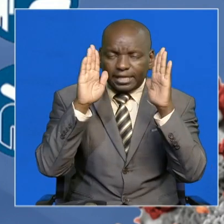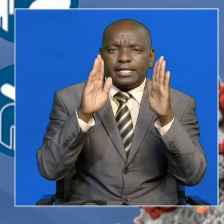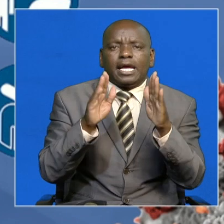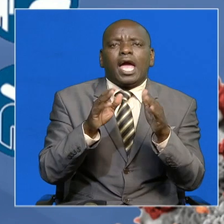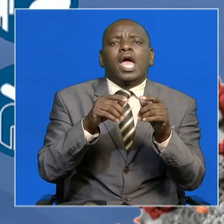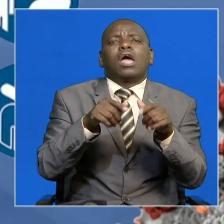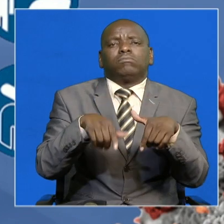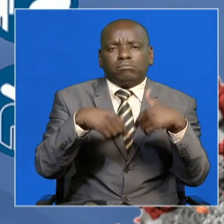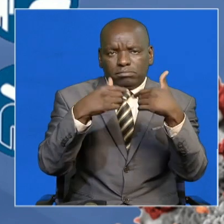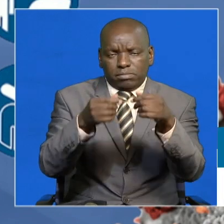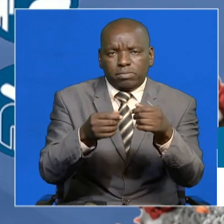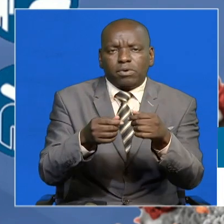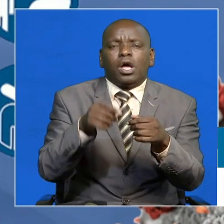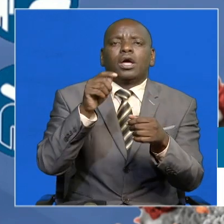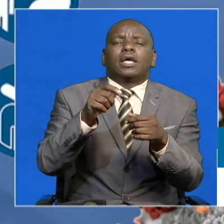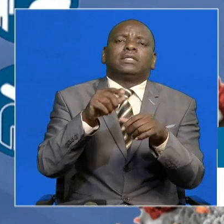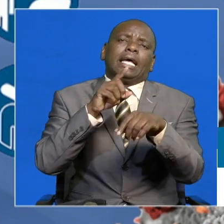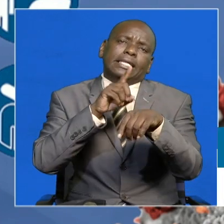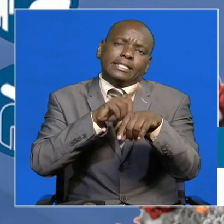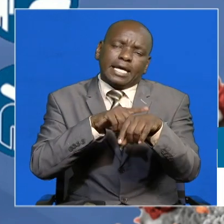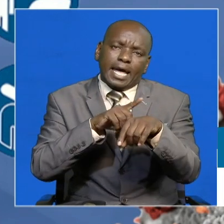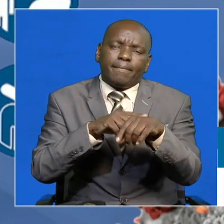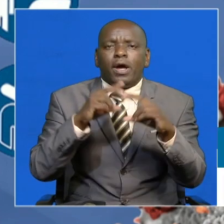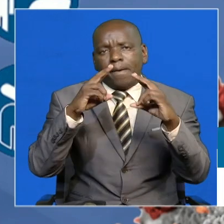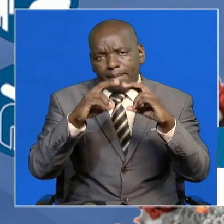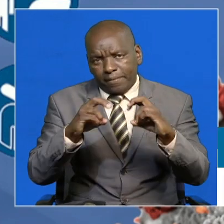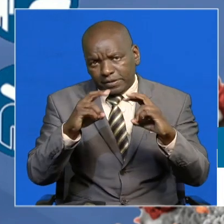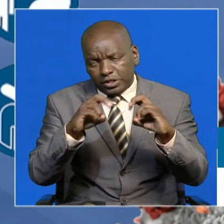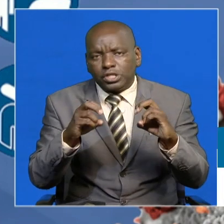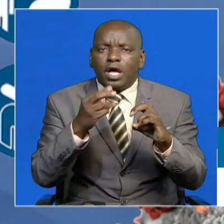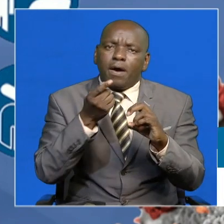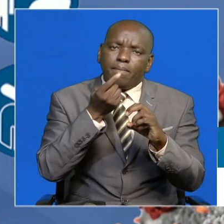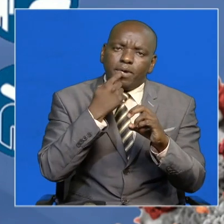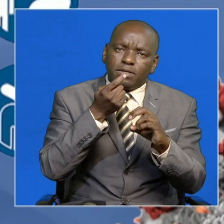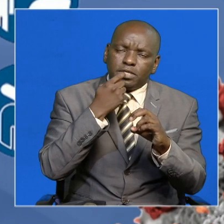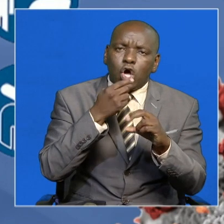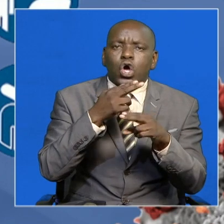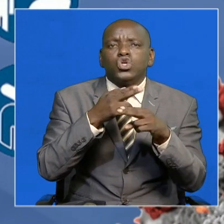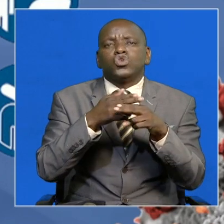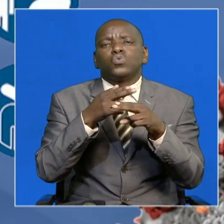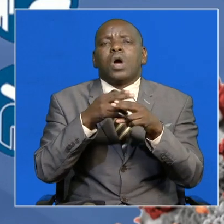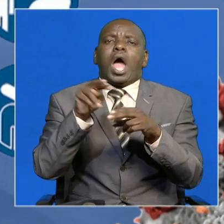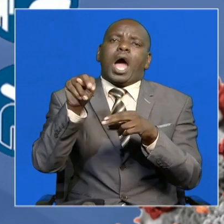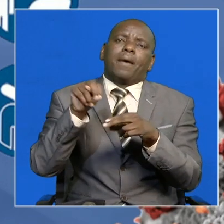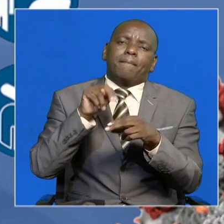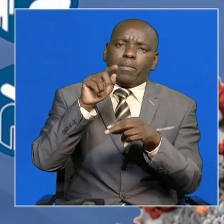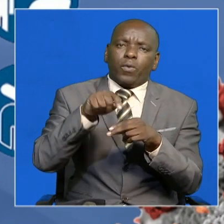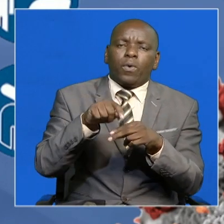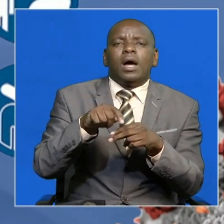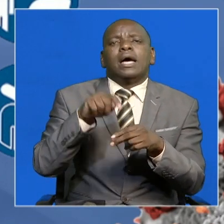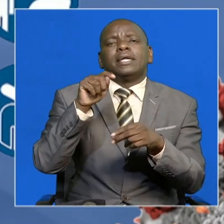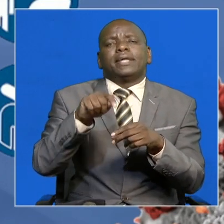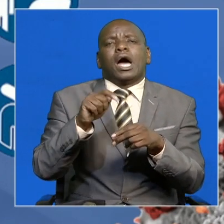on how and when to use investigational medicines such as ivermectin. In the